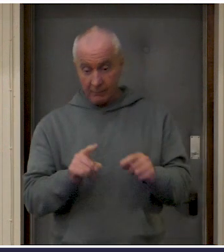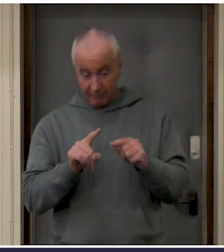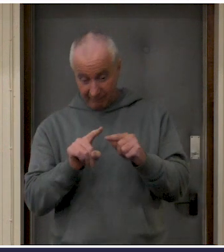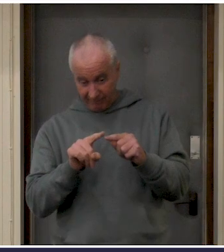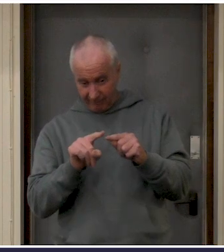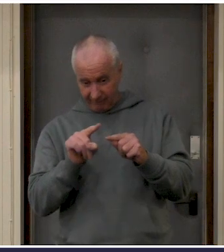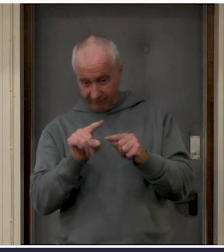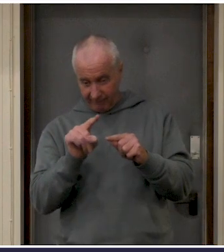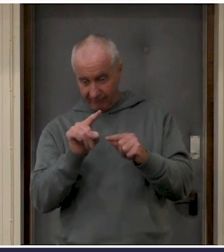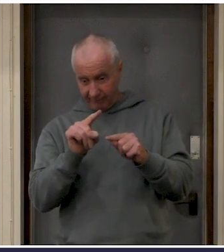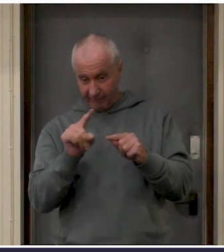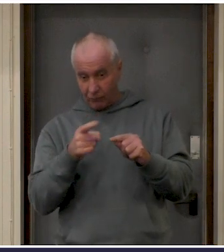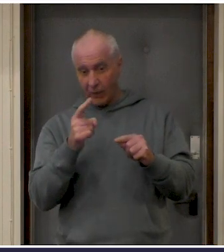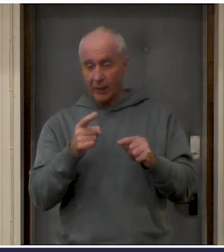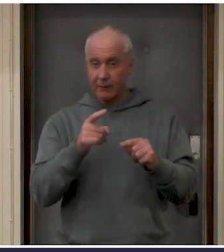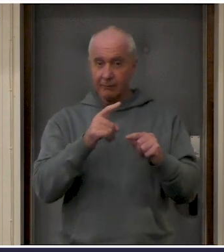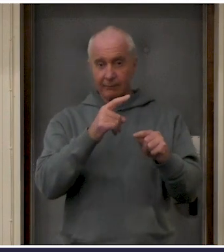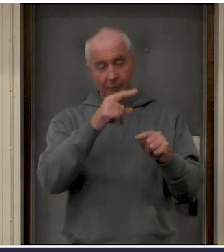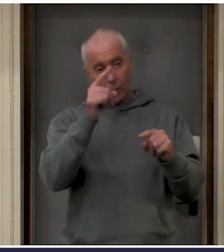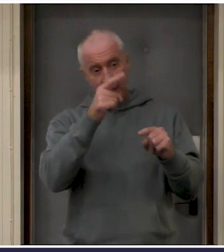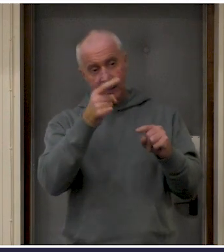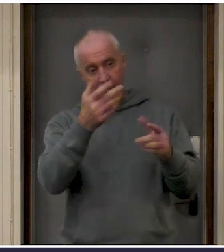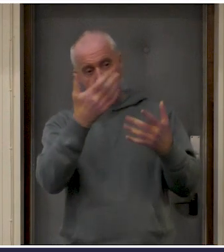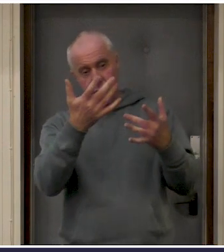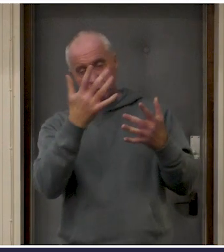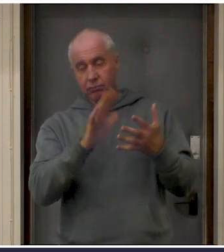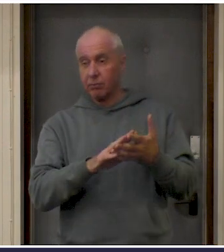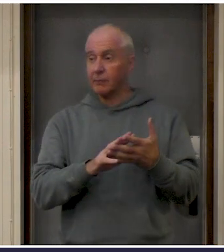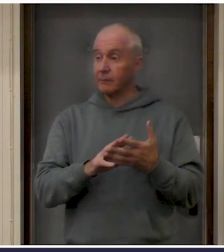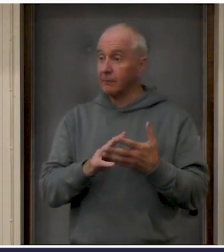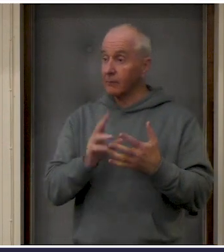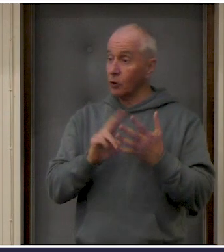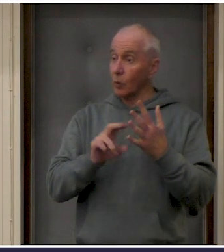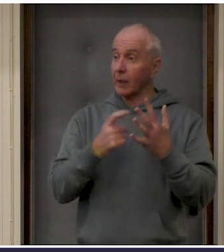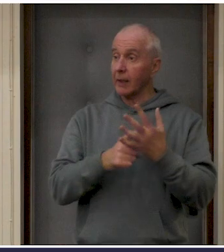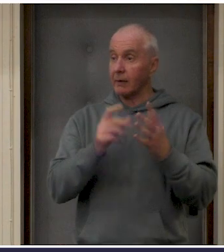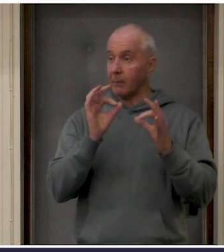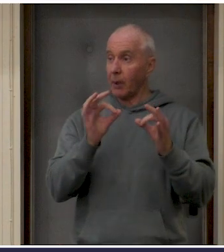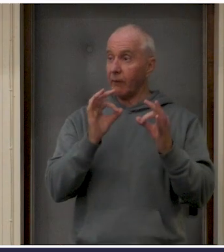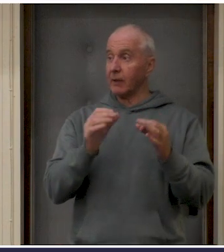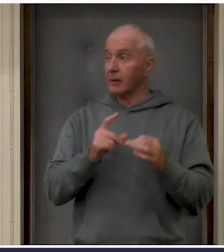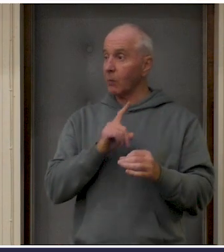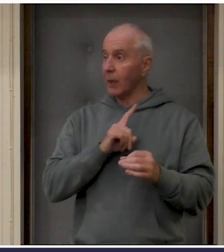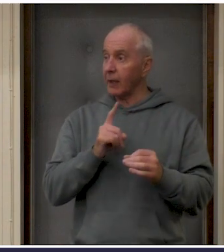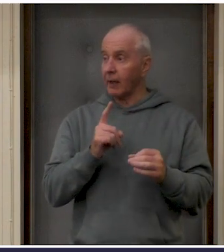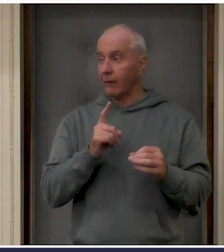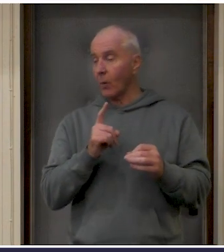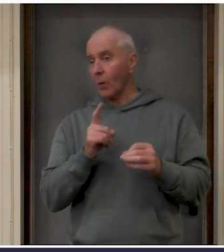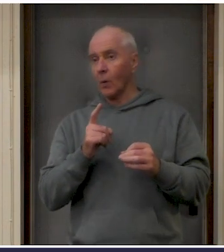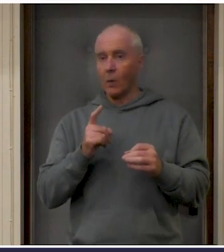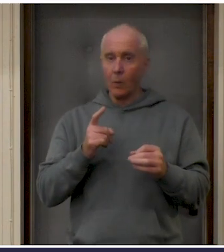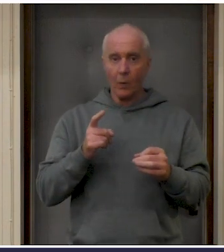aren't ideal for lots of their scenarios. Nuclear would be ideal. They've got huge ambitions, but